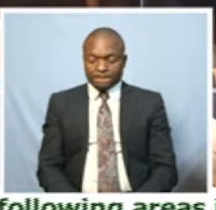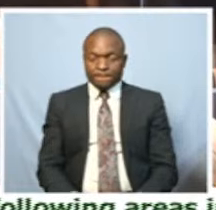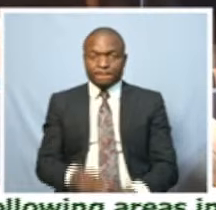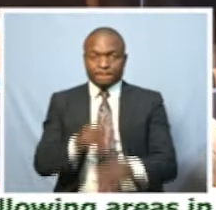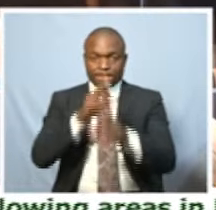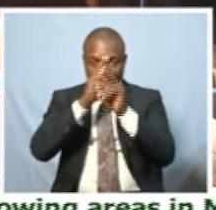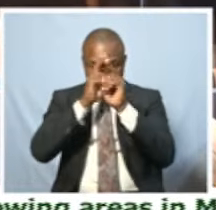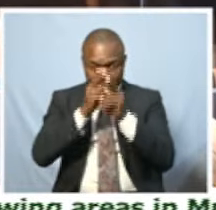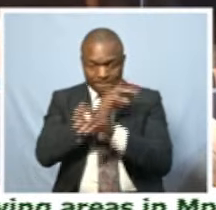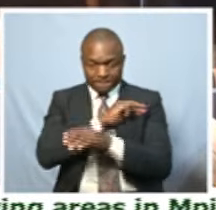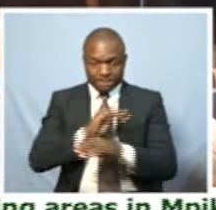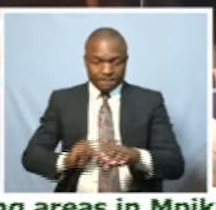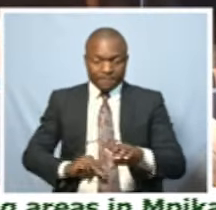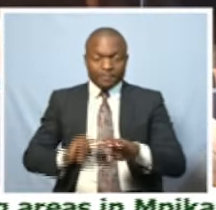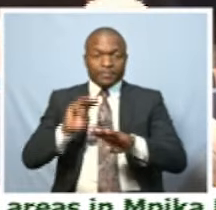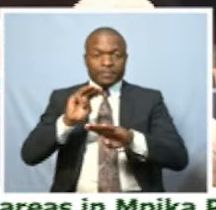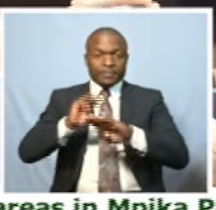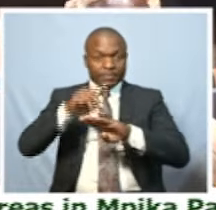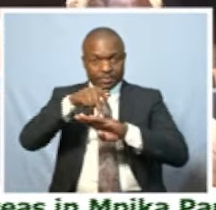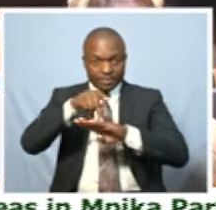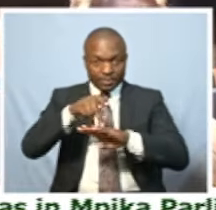The Honorable Member from Pika.